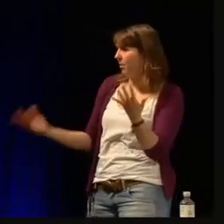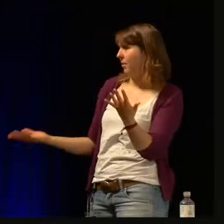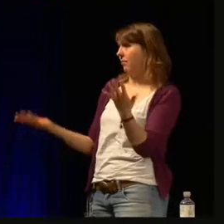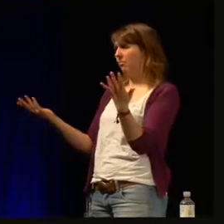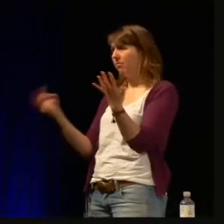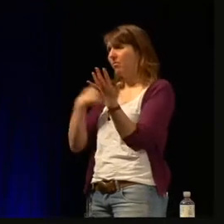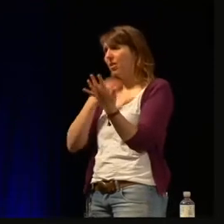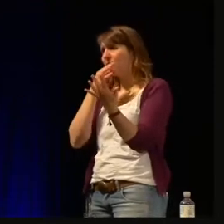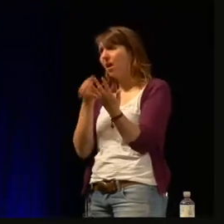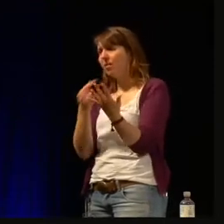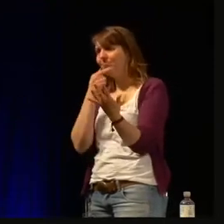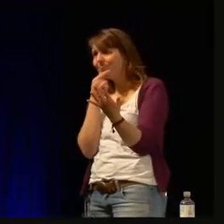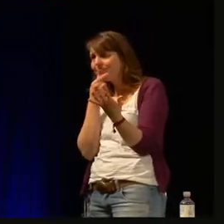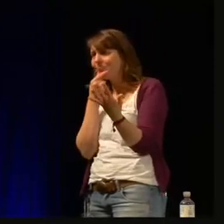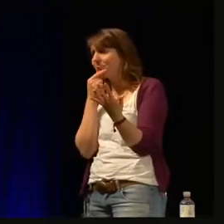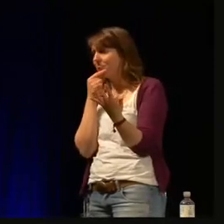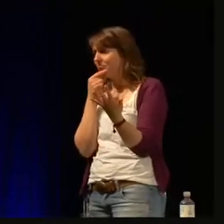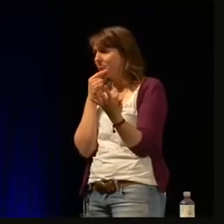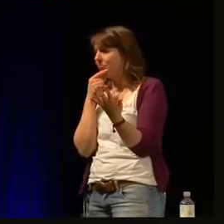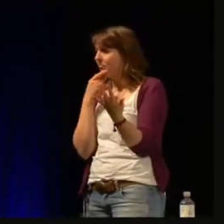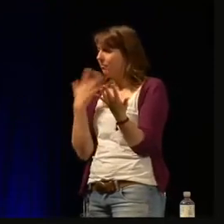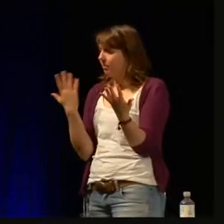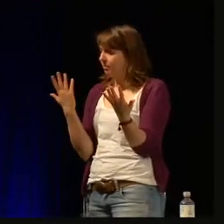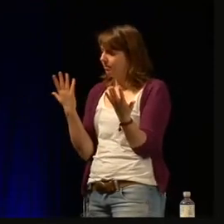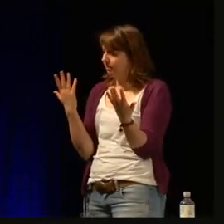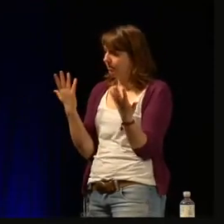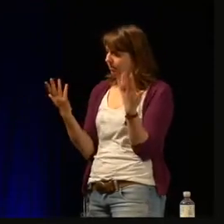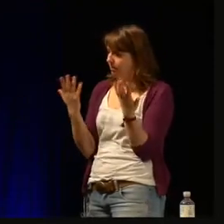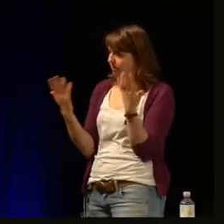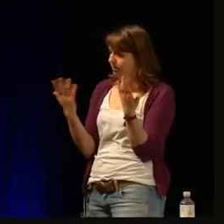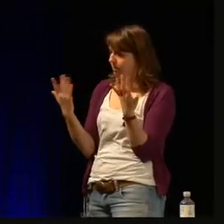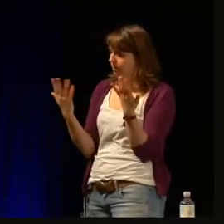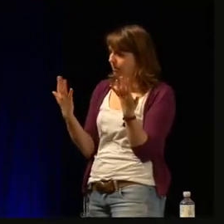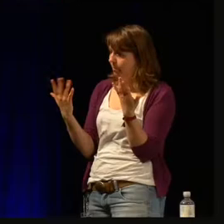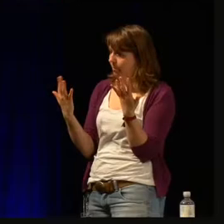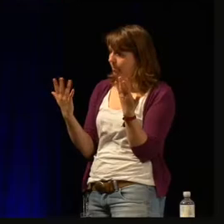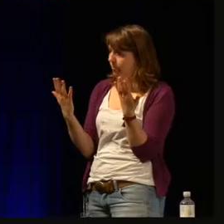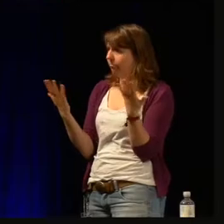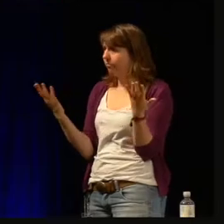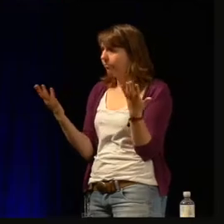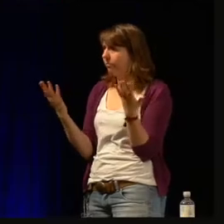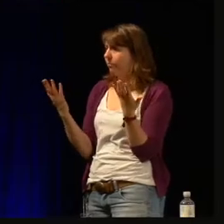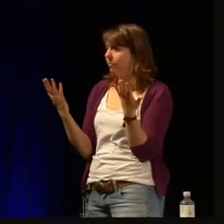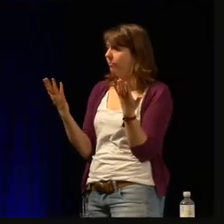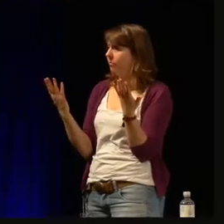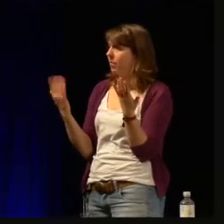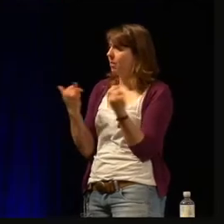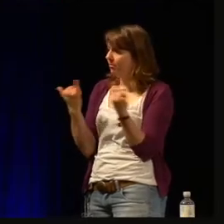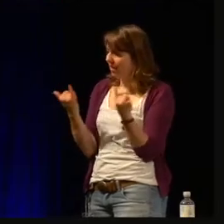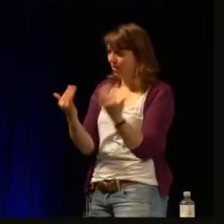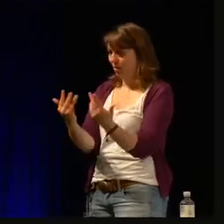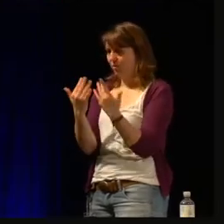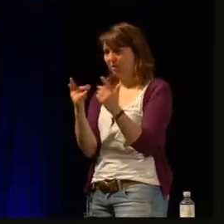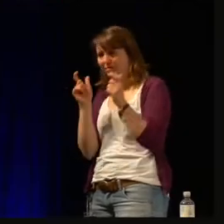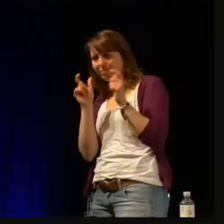and the Trump election. What are the possibilities, the options that are there